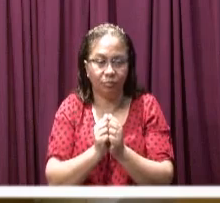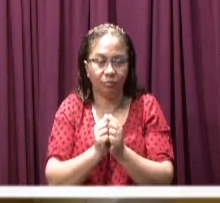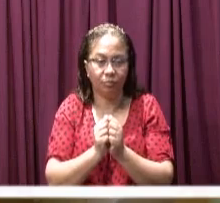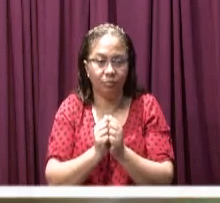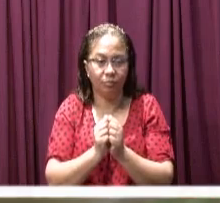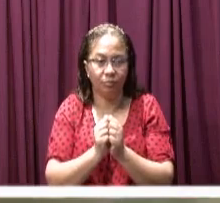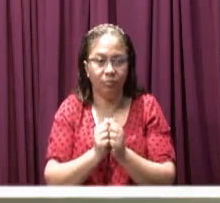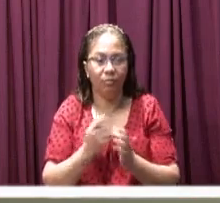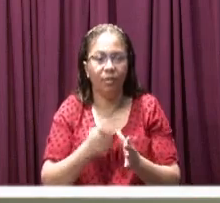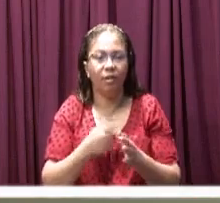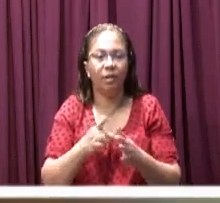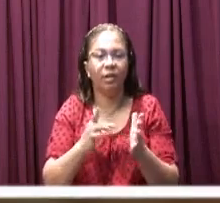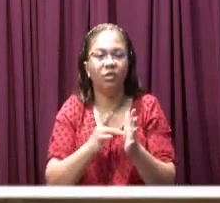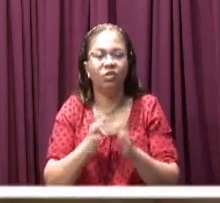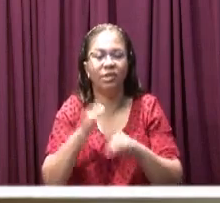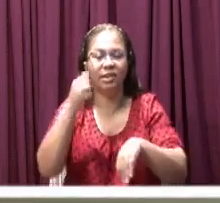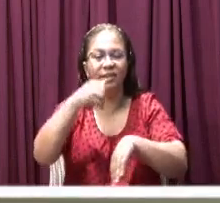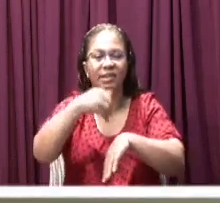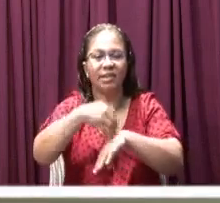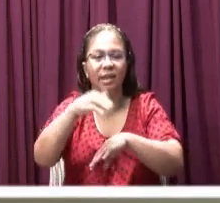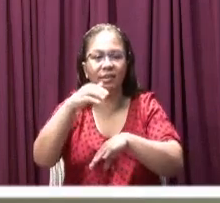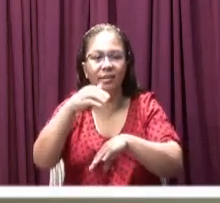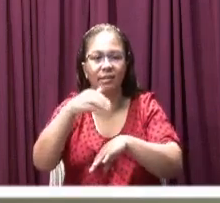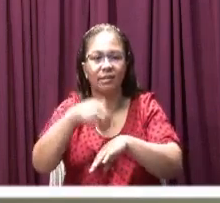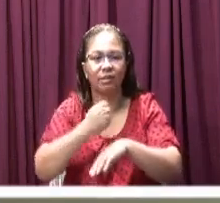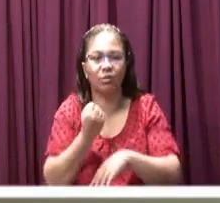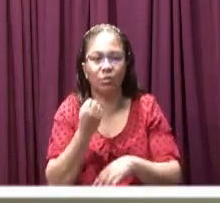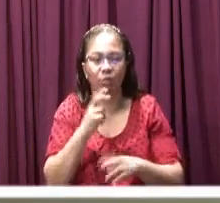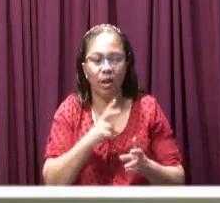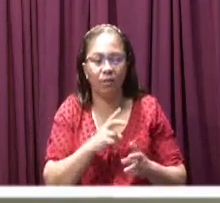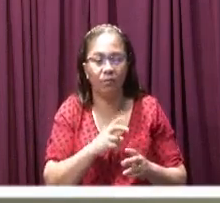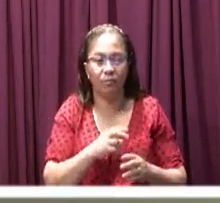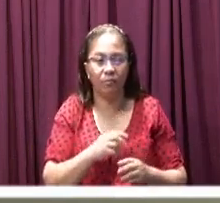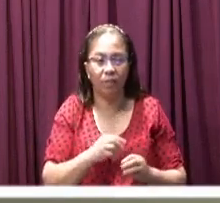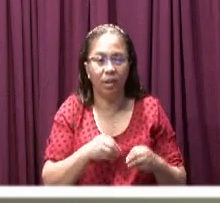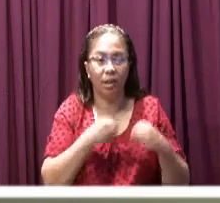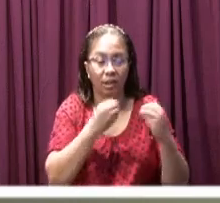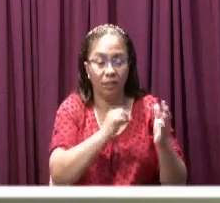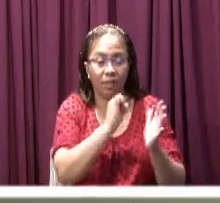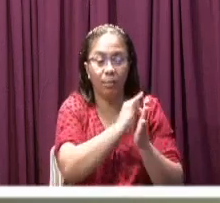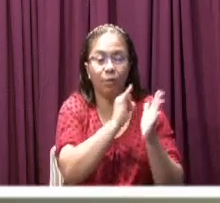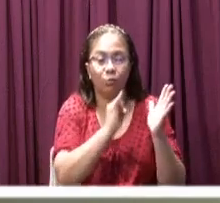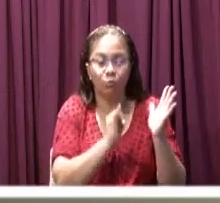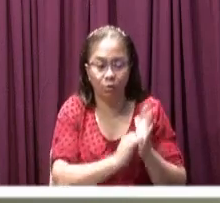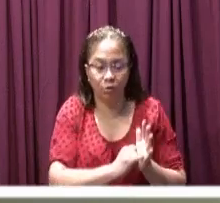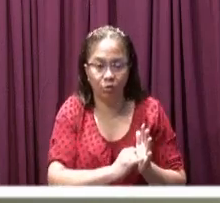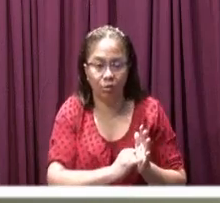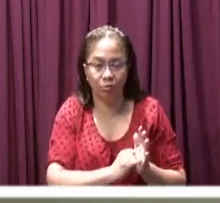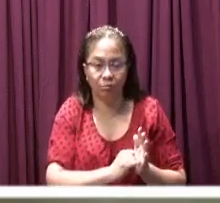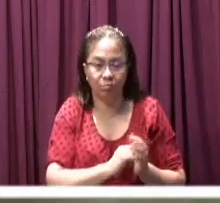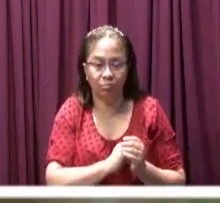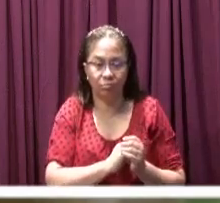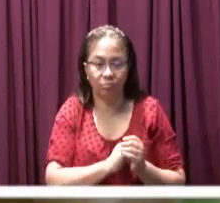then he sends them out into their thing with instructions of what they're to do.